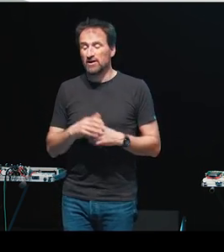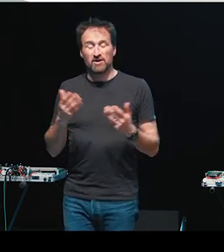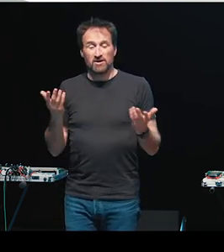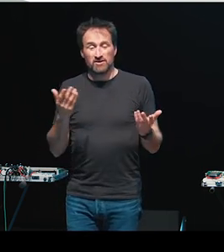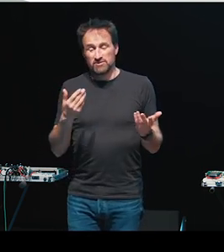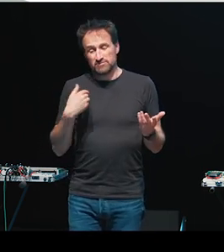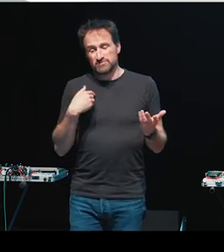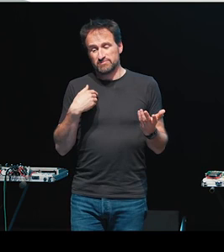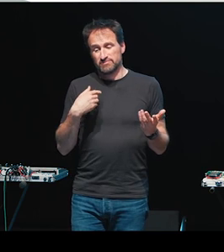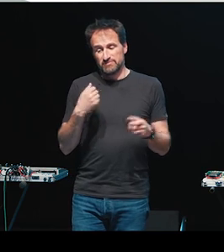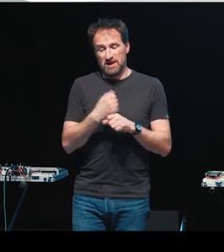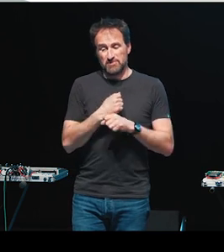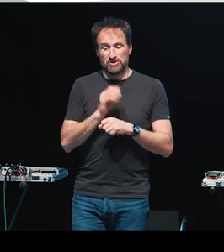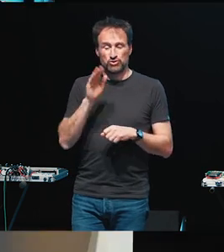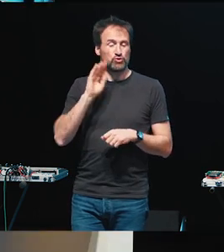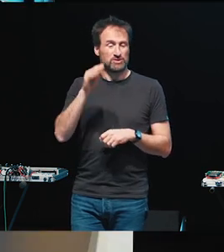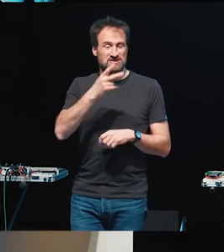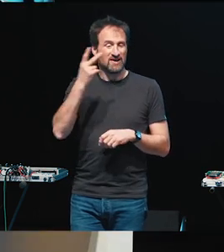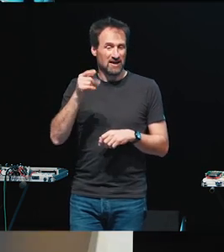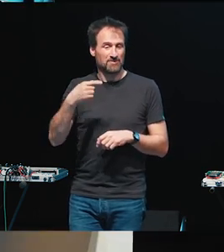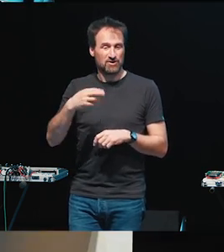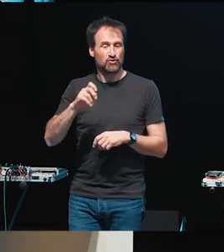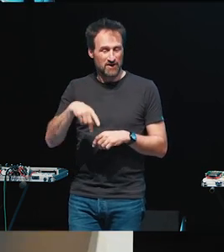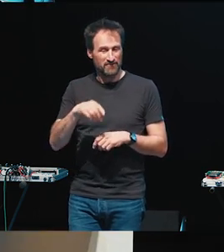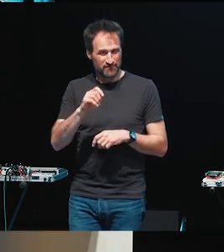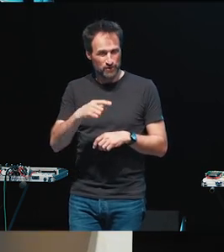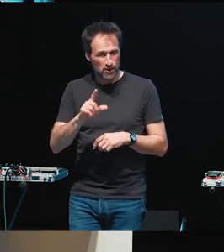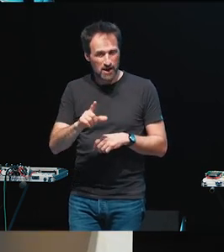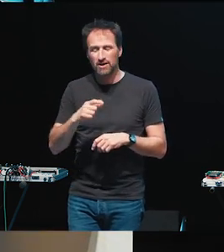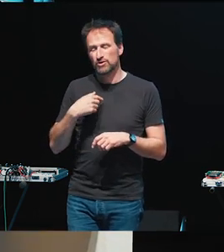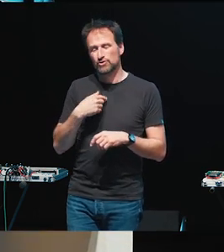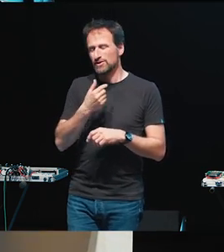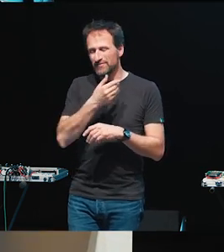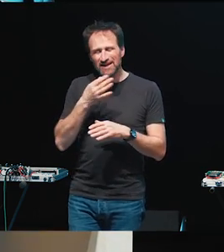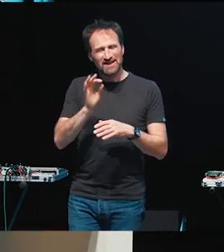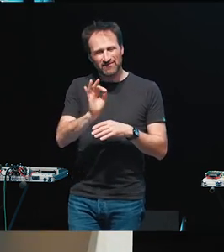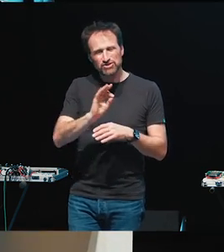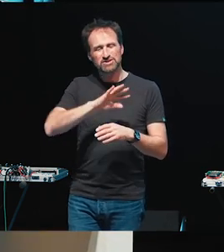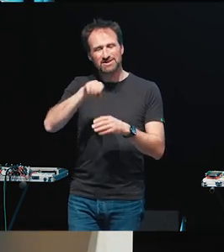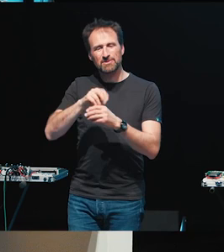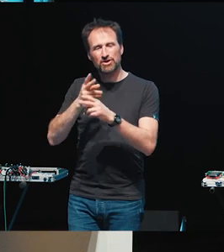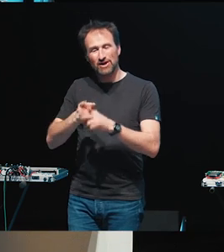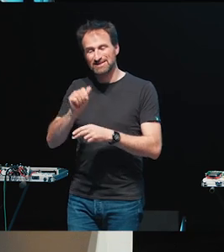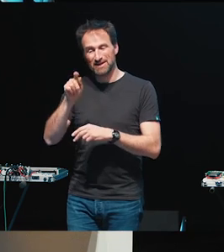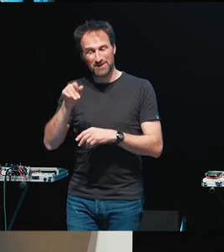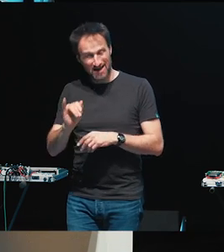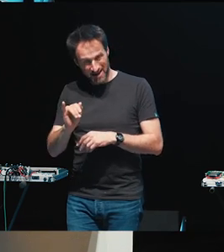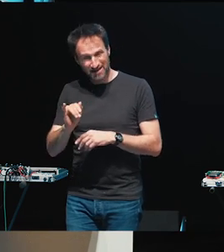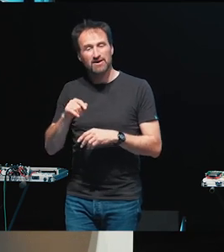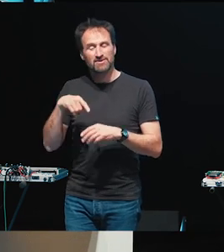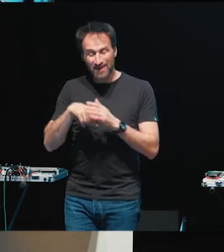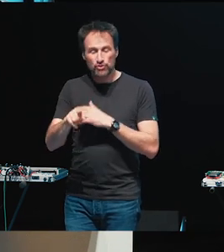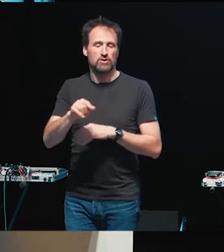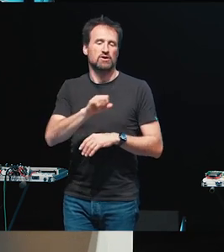over 3 years. And while you could build a lot of these features into REST APIs, you wouldn't be able to take advantage of the ecosystem